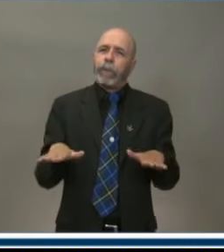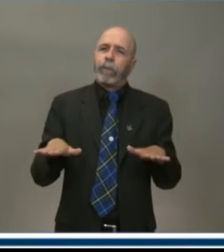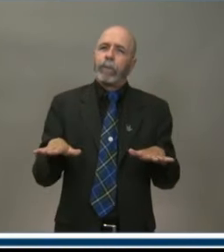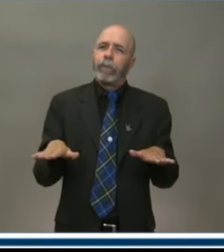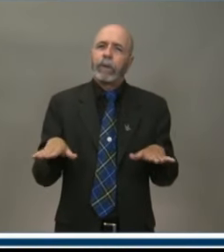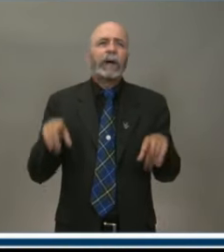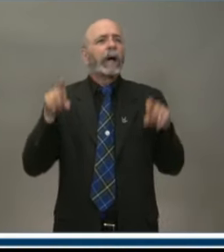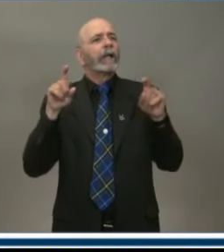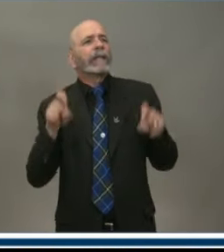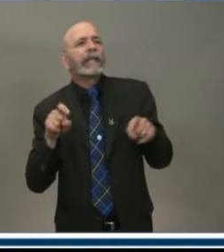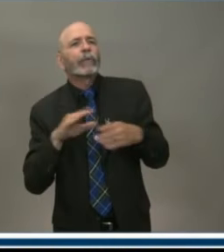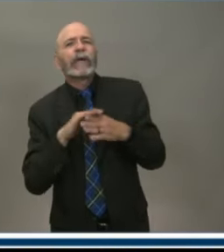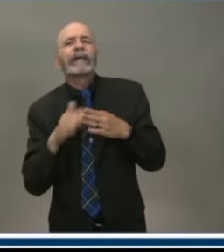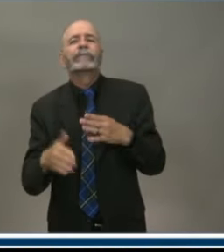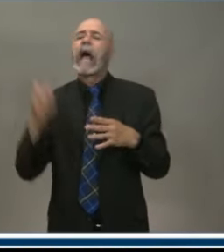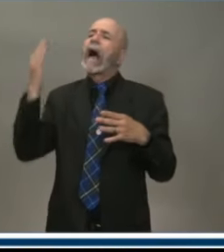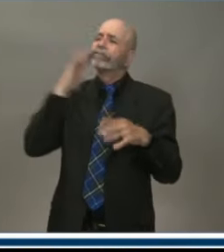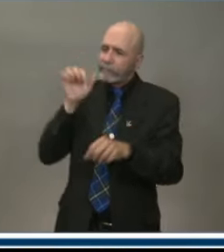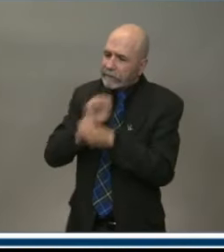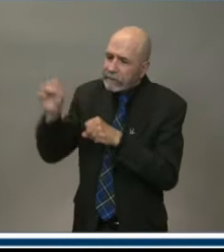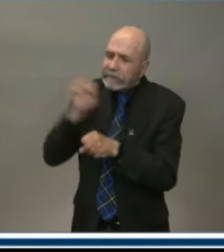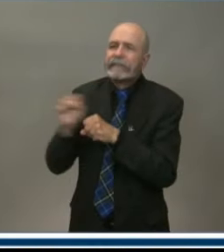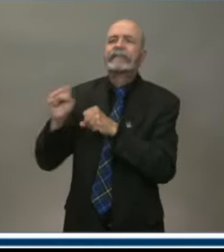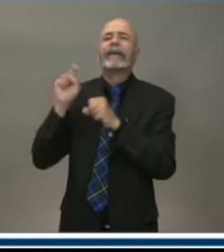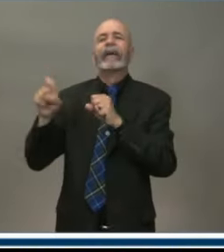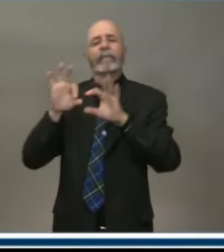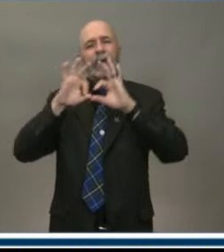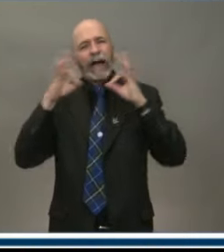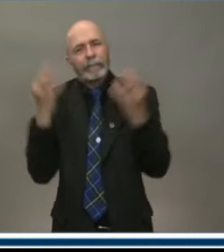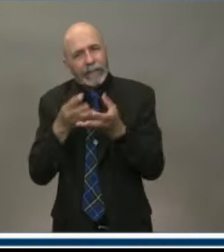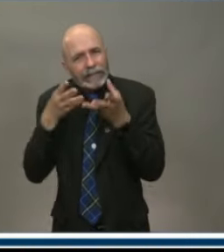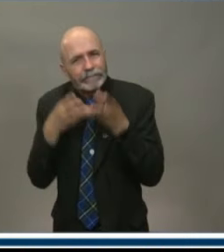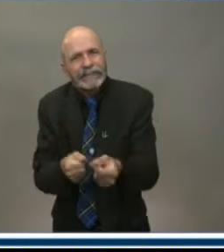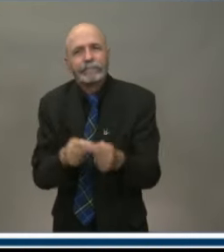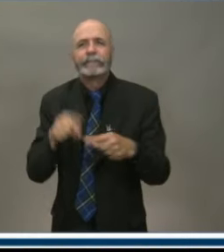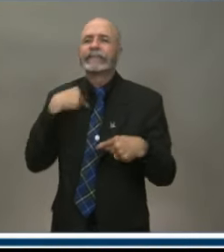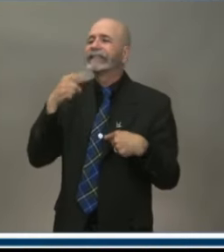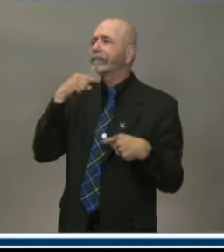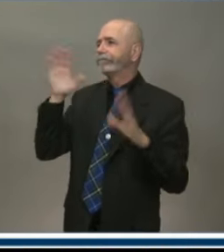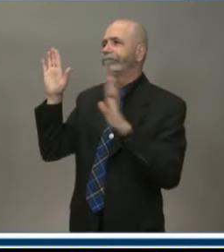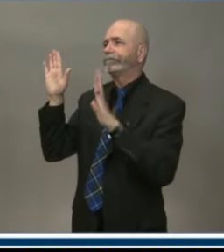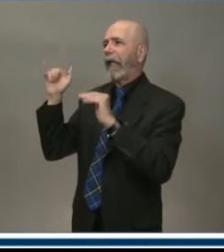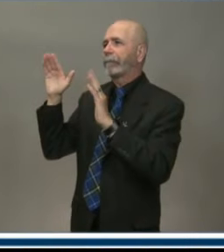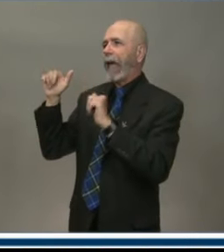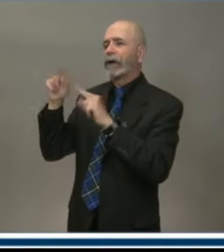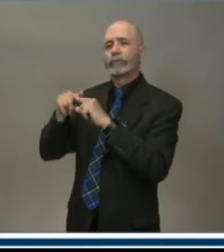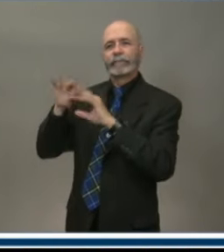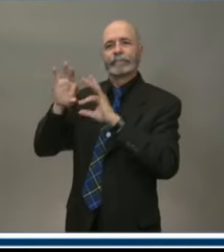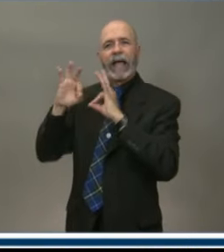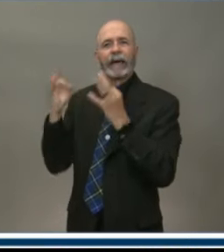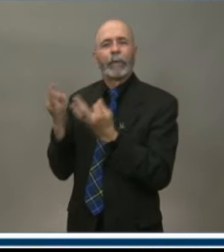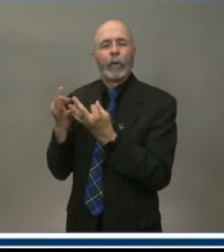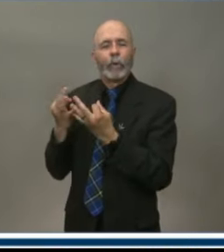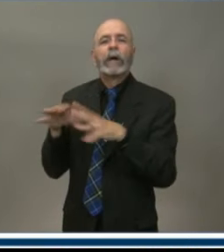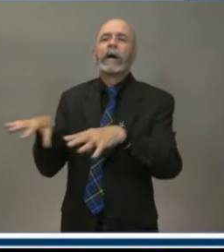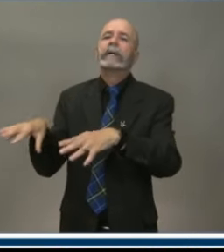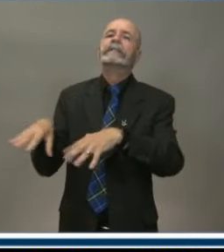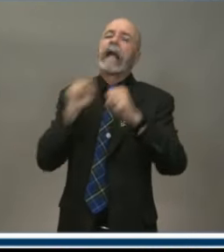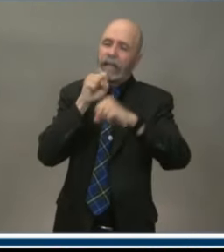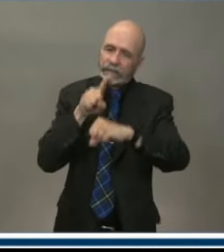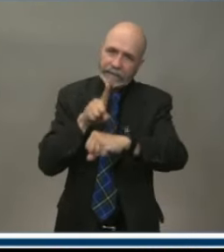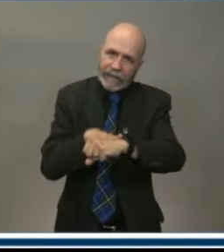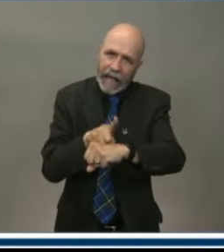all families. They have to say goodbye and find some way to move on. Take your time, feel your